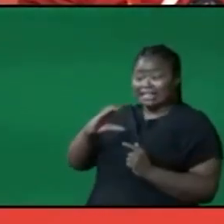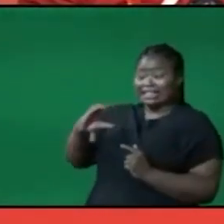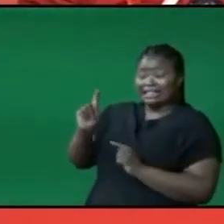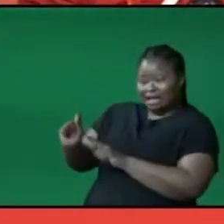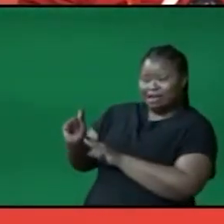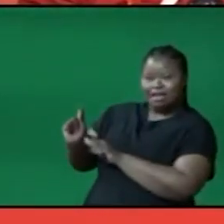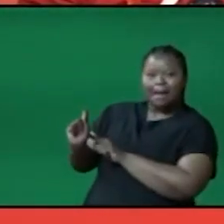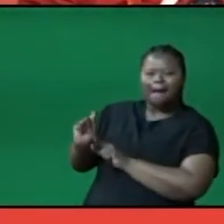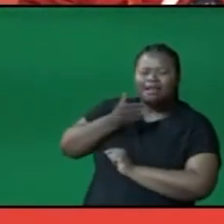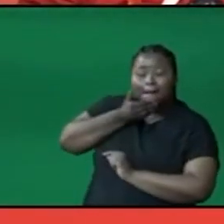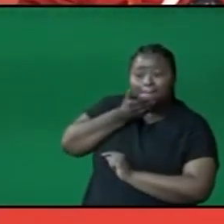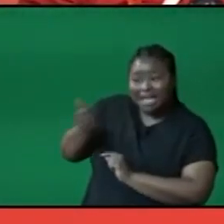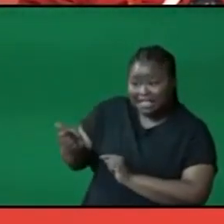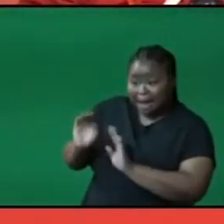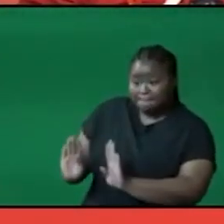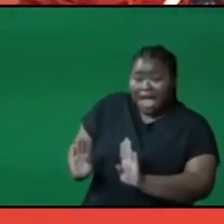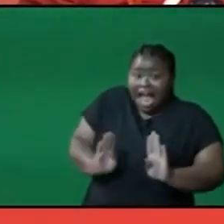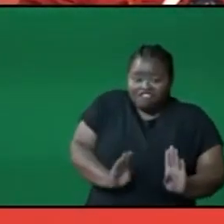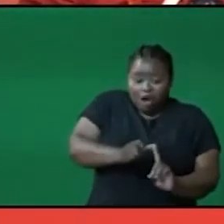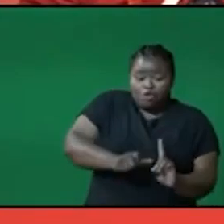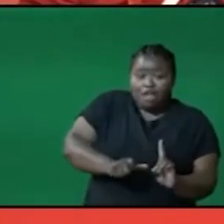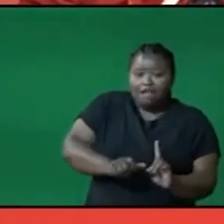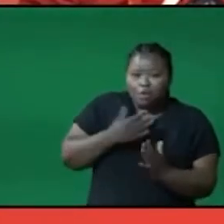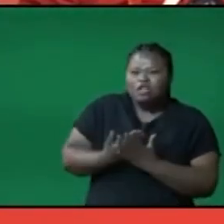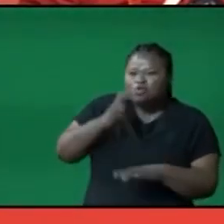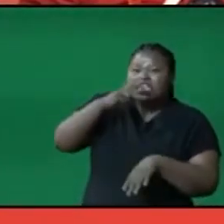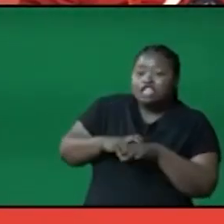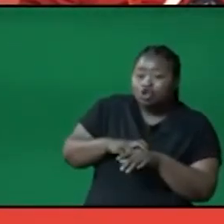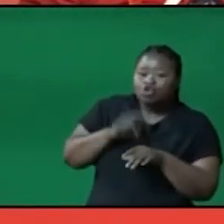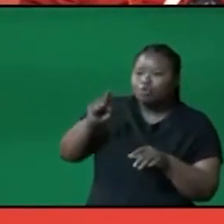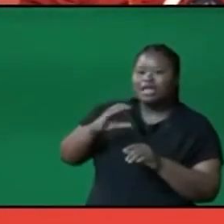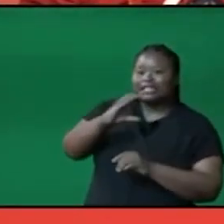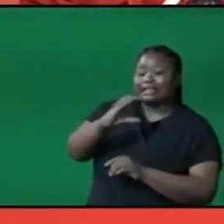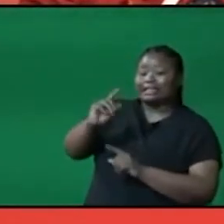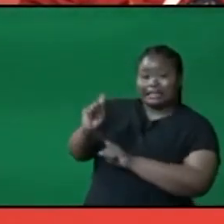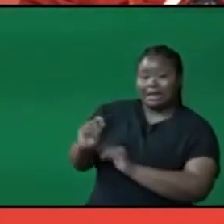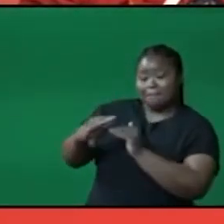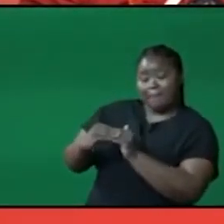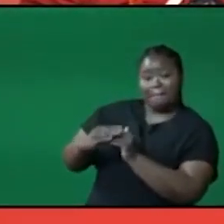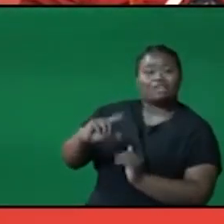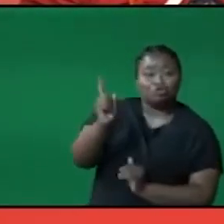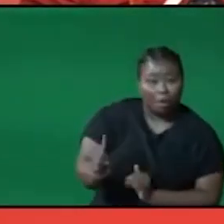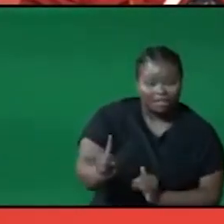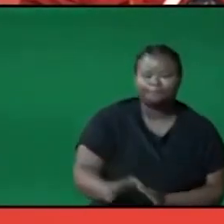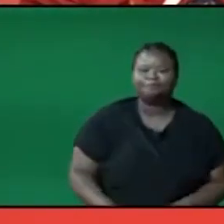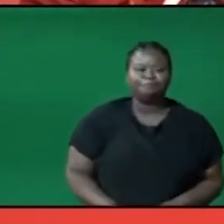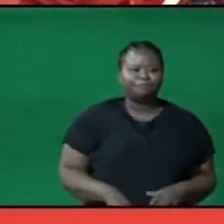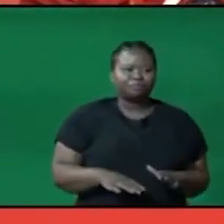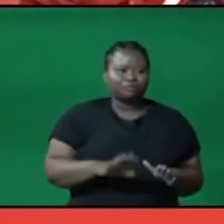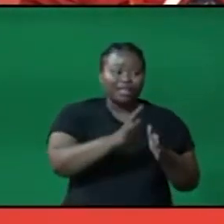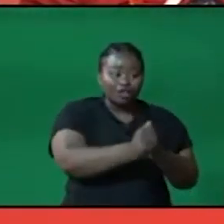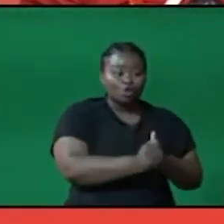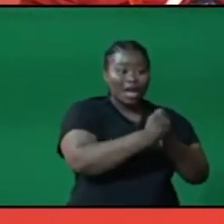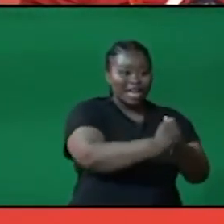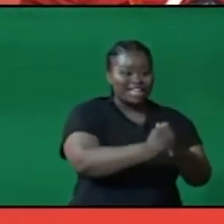basic characteristics of what it means to be a commissa. To lead at a